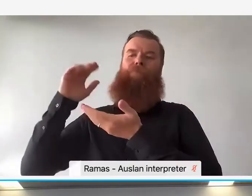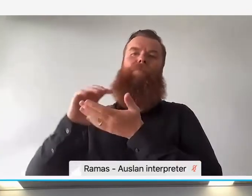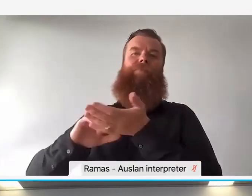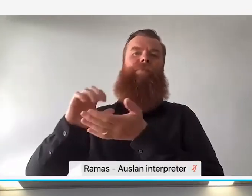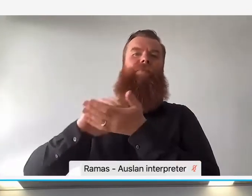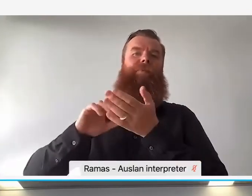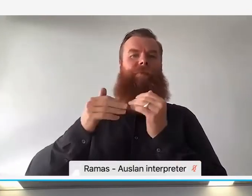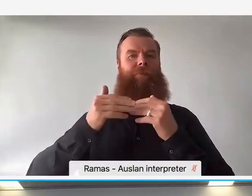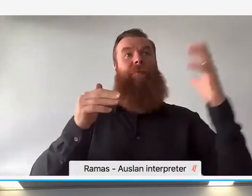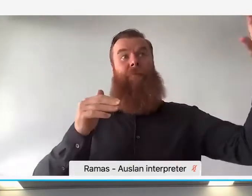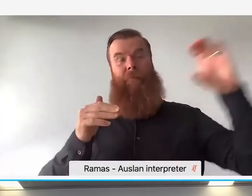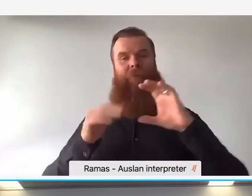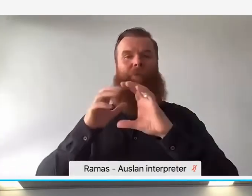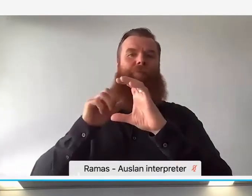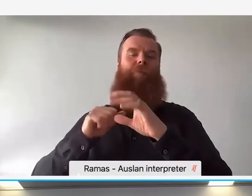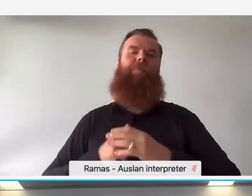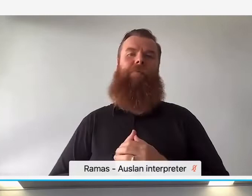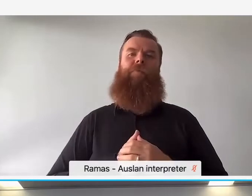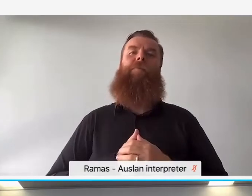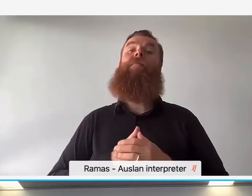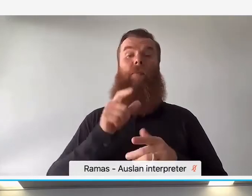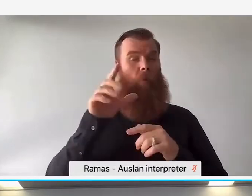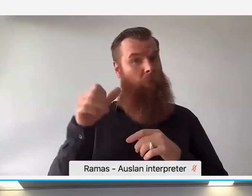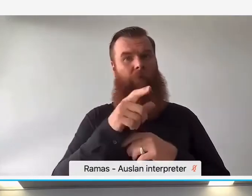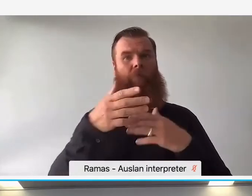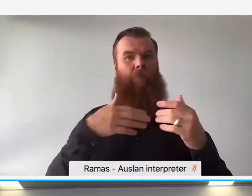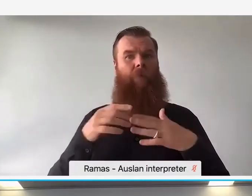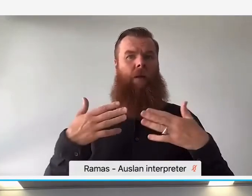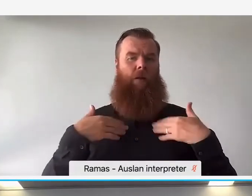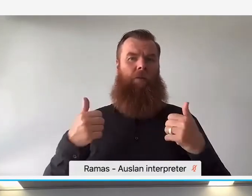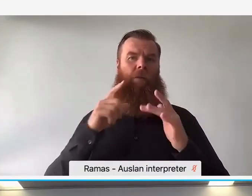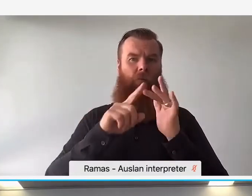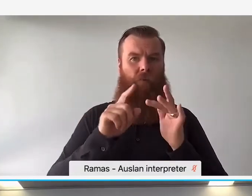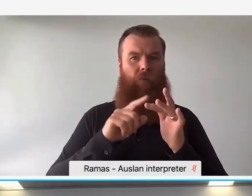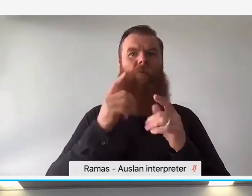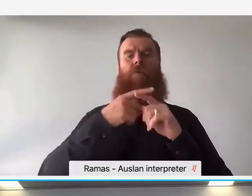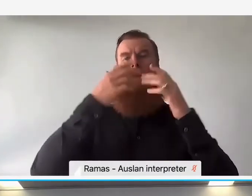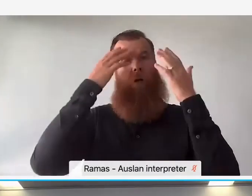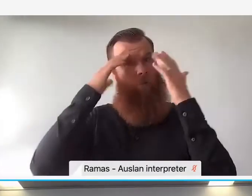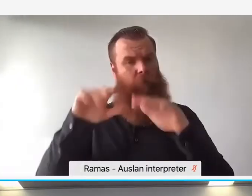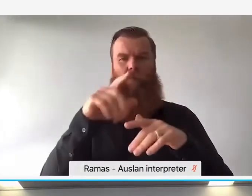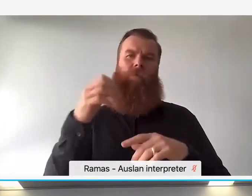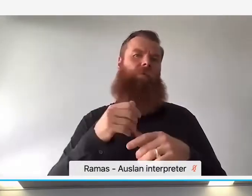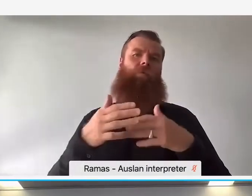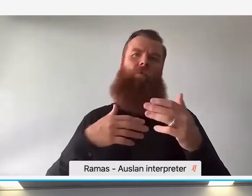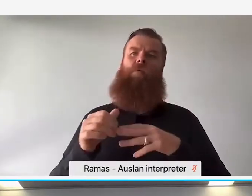required to organise health insurance and accommodation, but these are also allowable ongoing